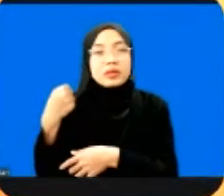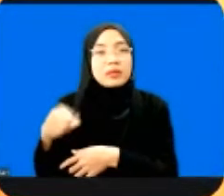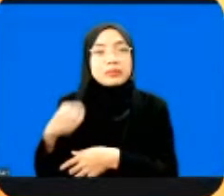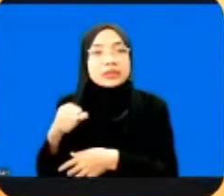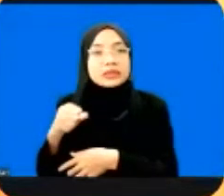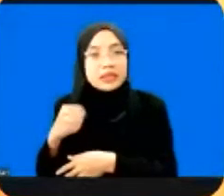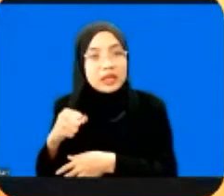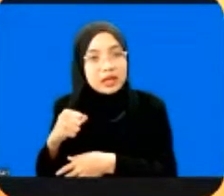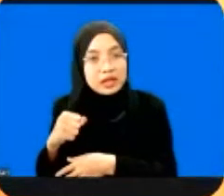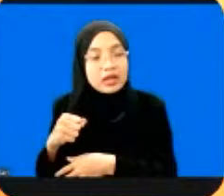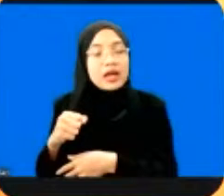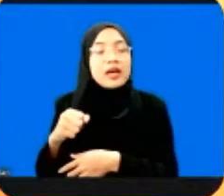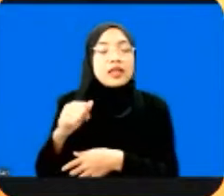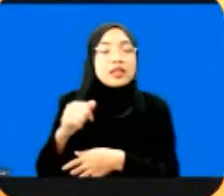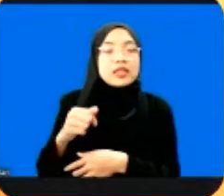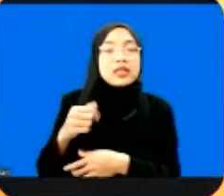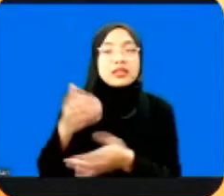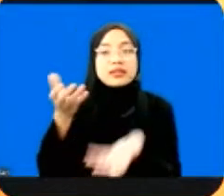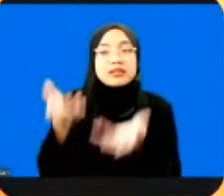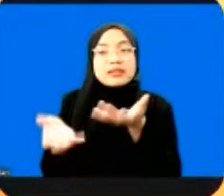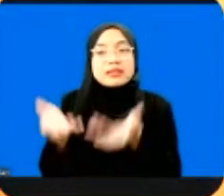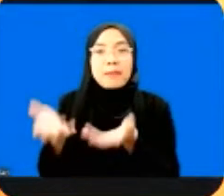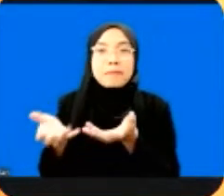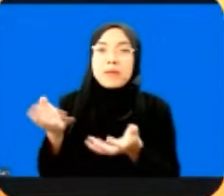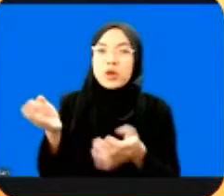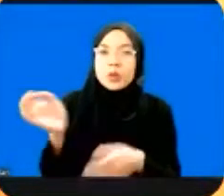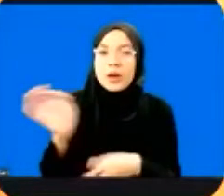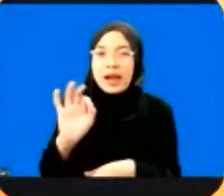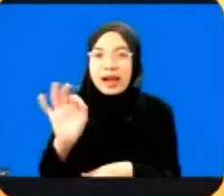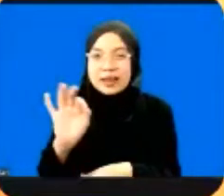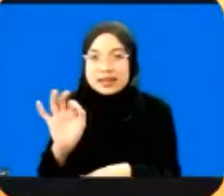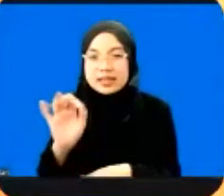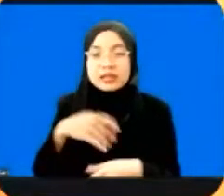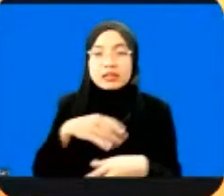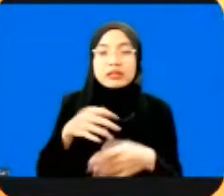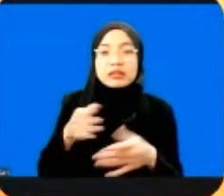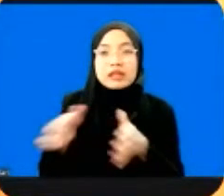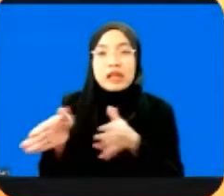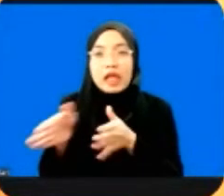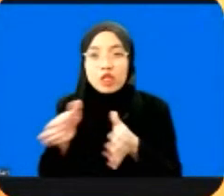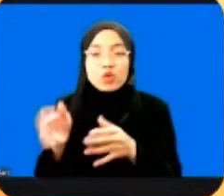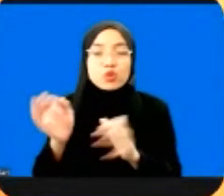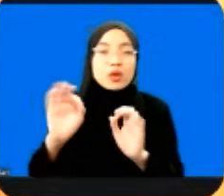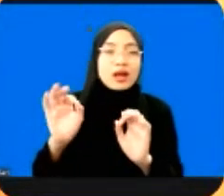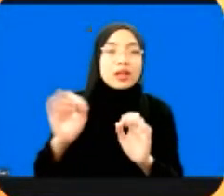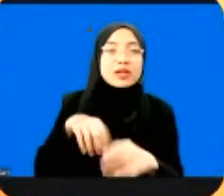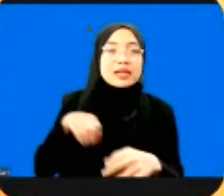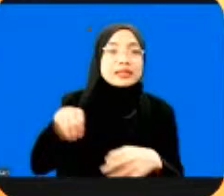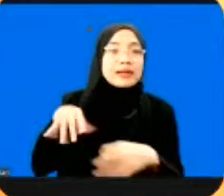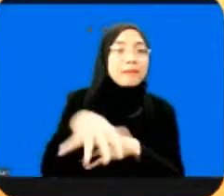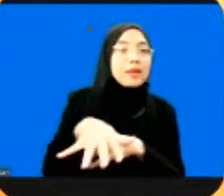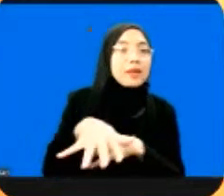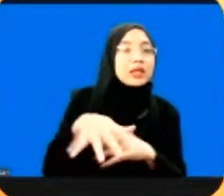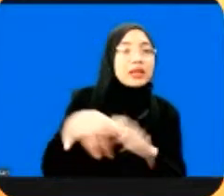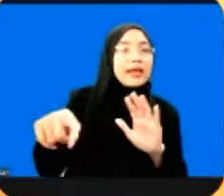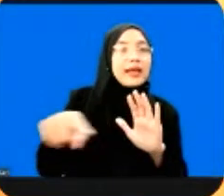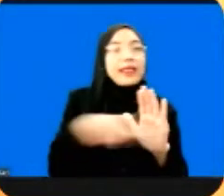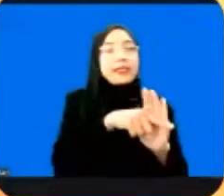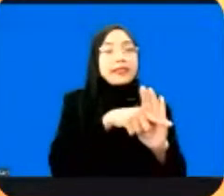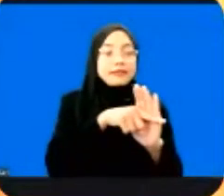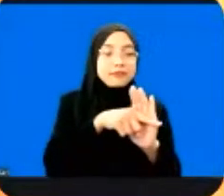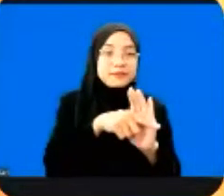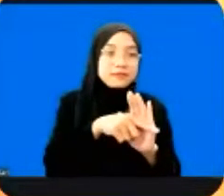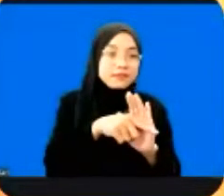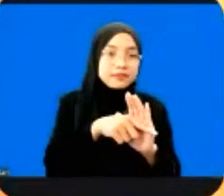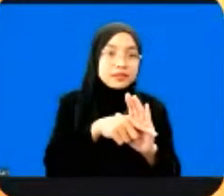can also cause a lot of negative impact. So what I want to share is that